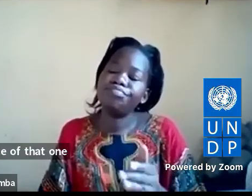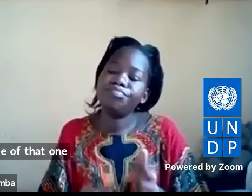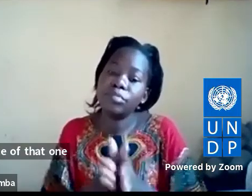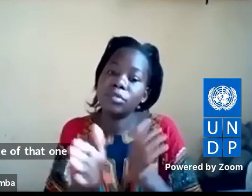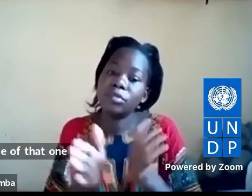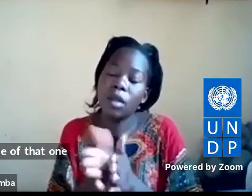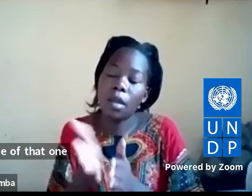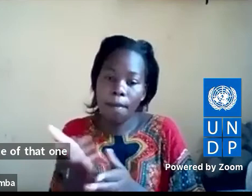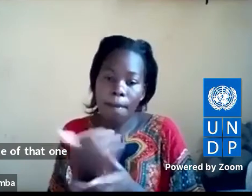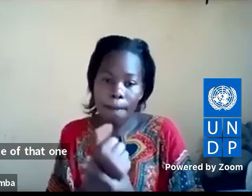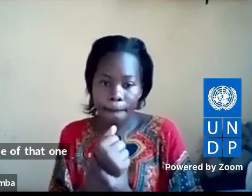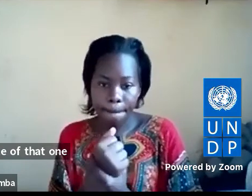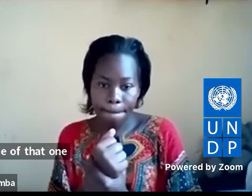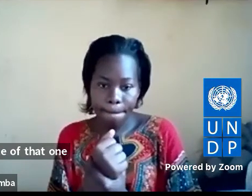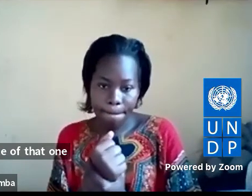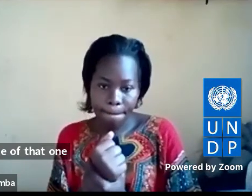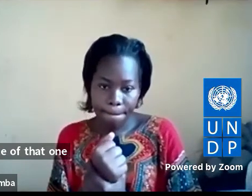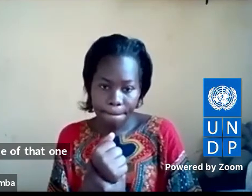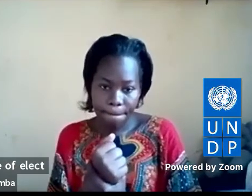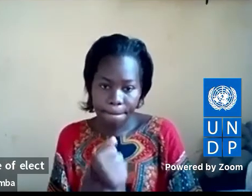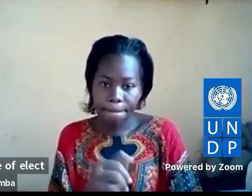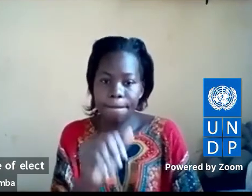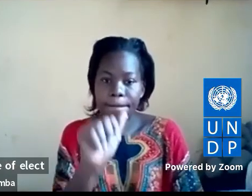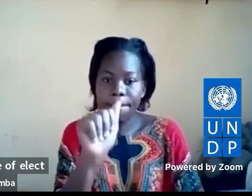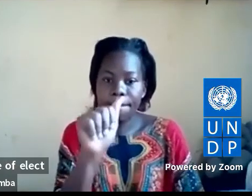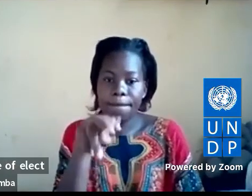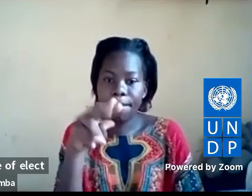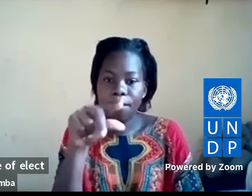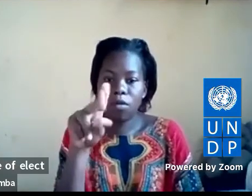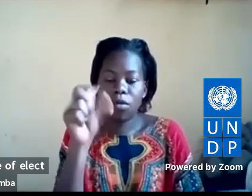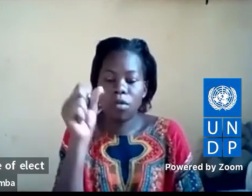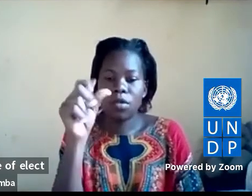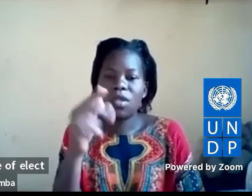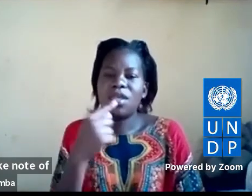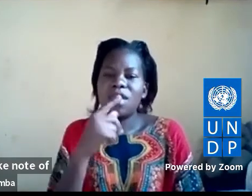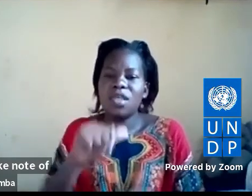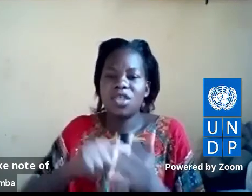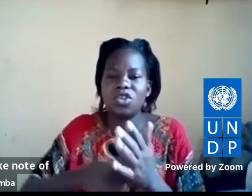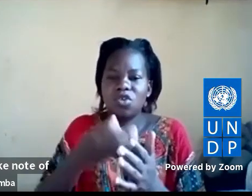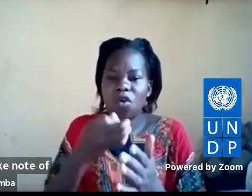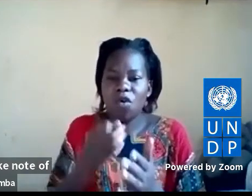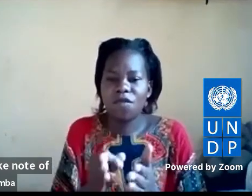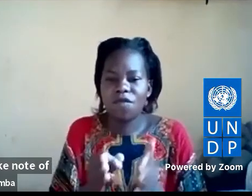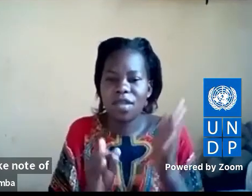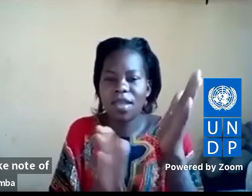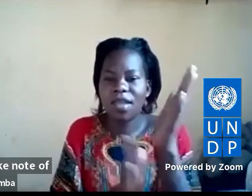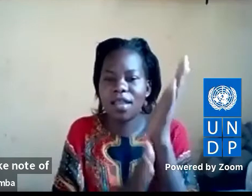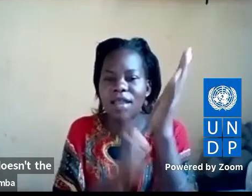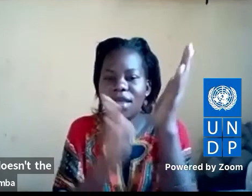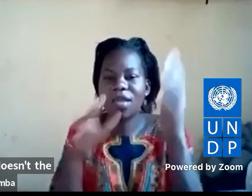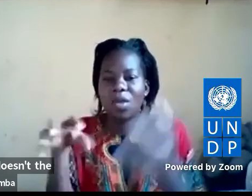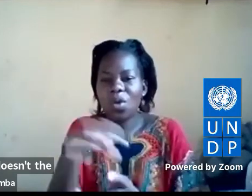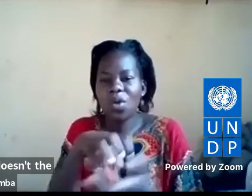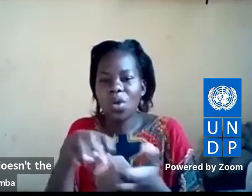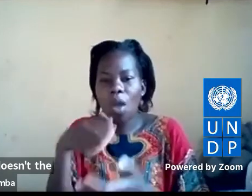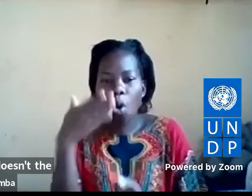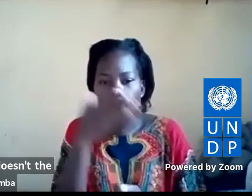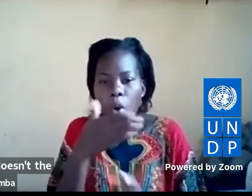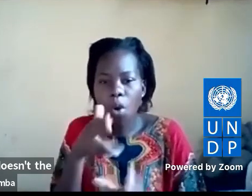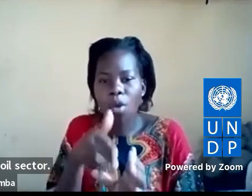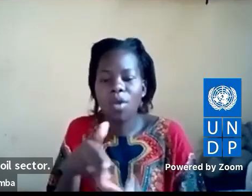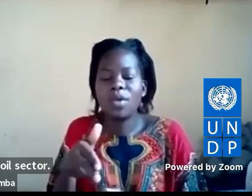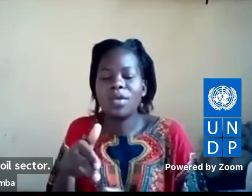Agustin Busimba, doesn't the issue of electrification compromise the oil sector? Then how can we go about it as Uganda sits